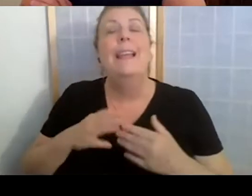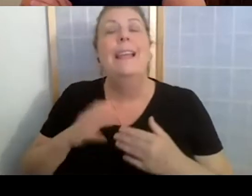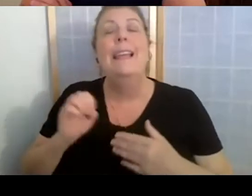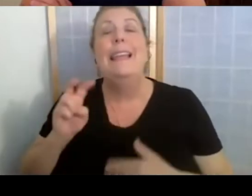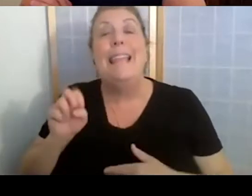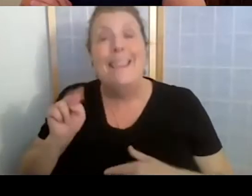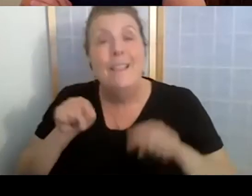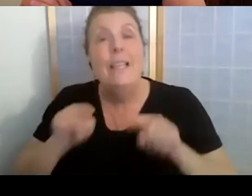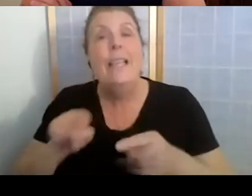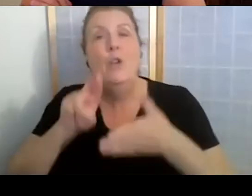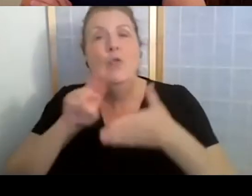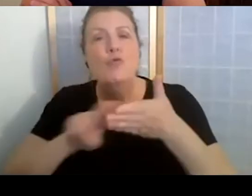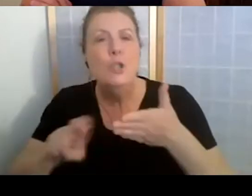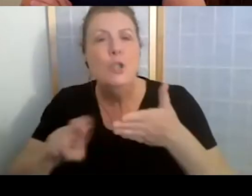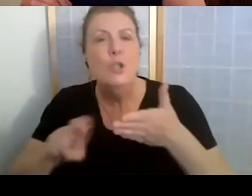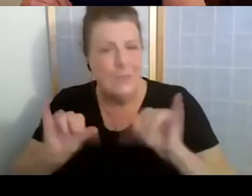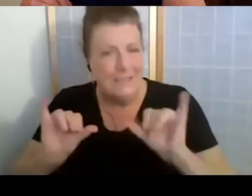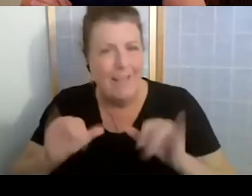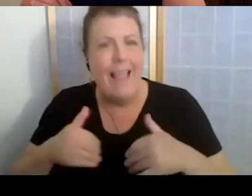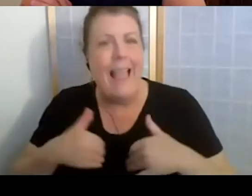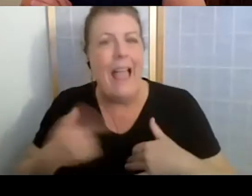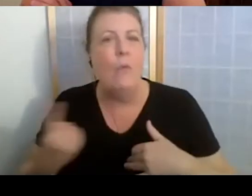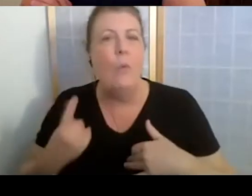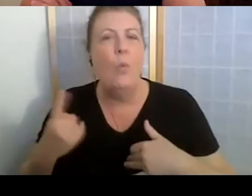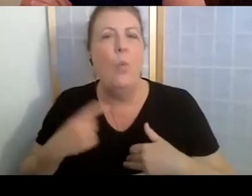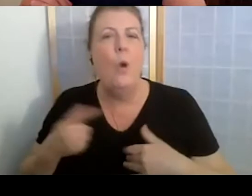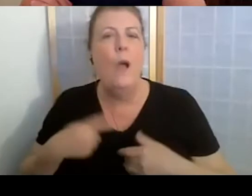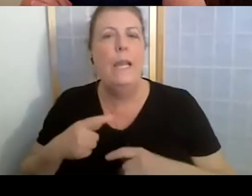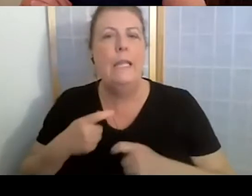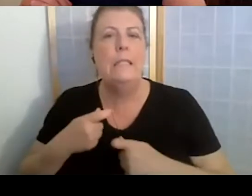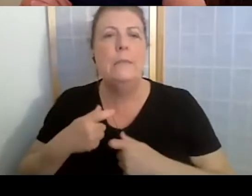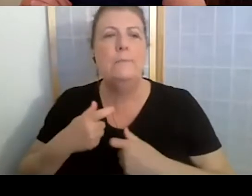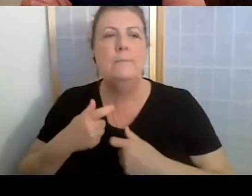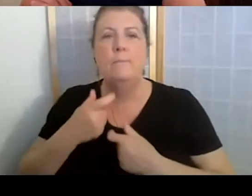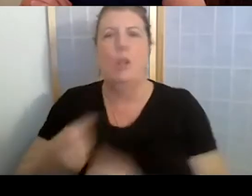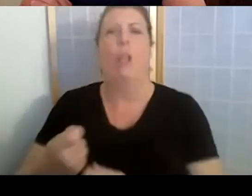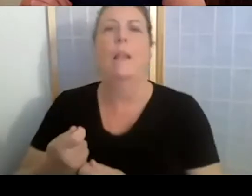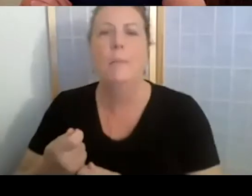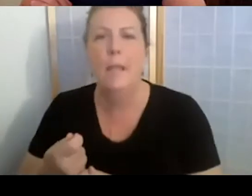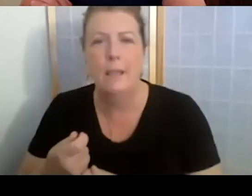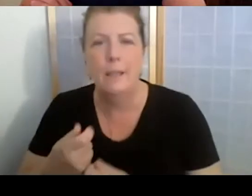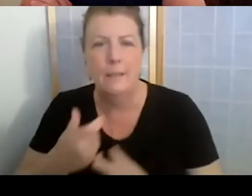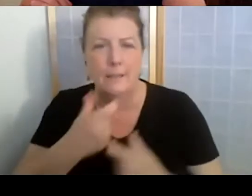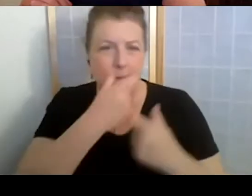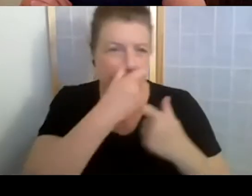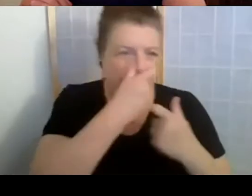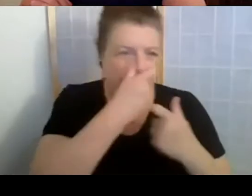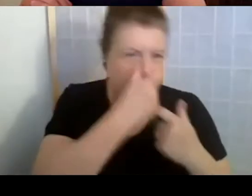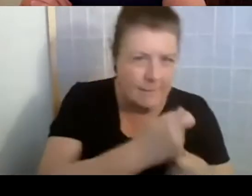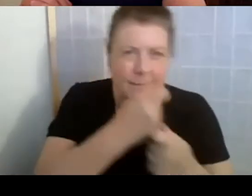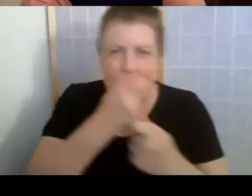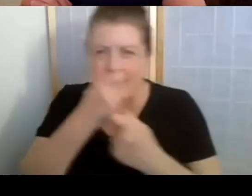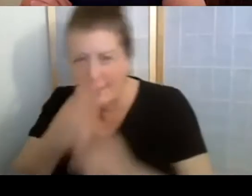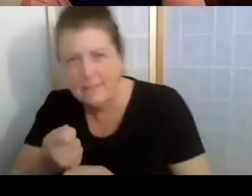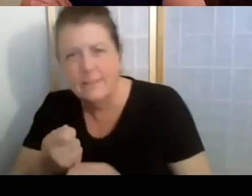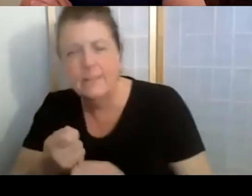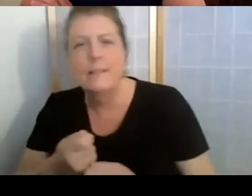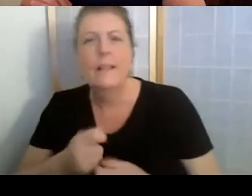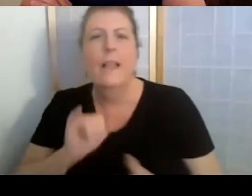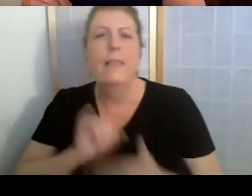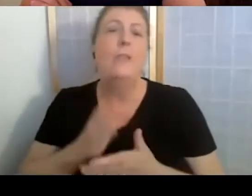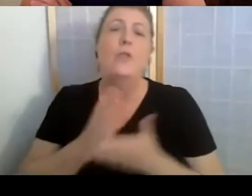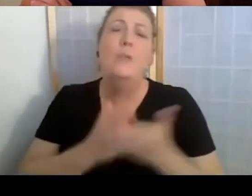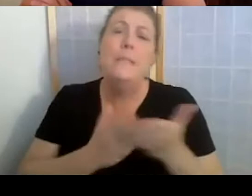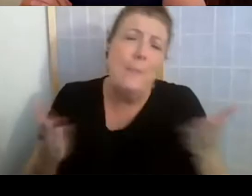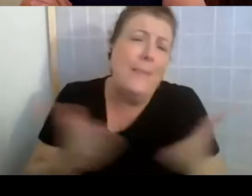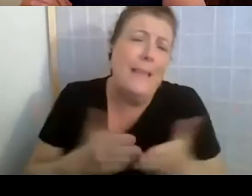is that sort of what is pulling me intuitively. You know, there is, as Susannah said, the stuff you have to put in, like I have to put